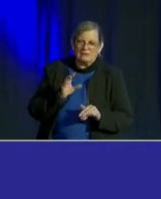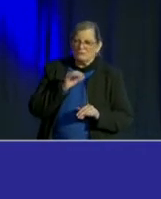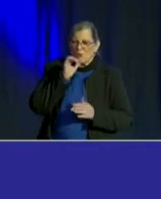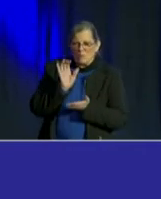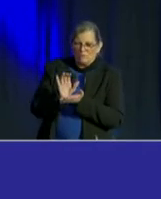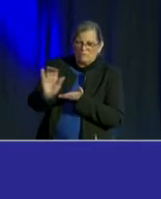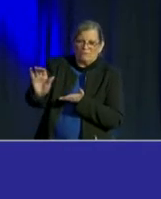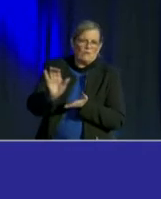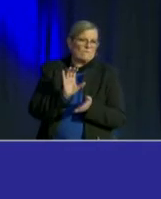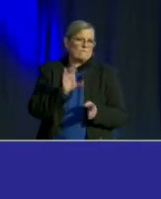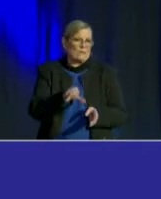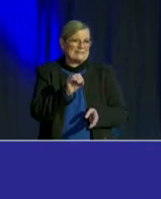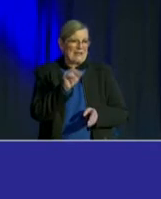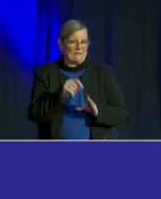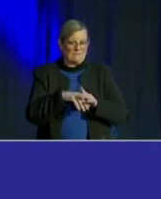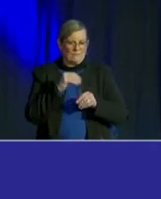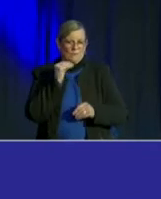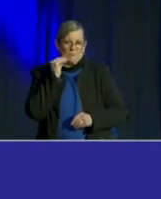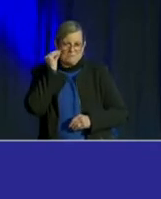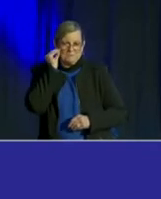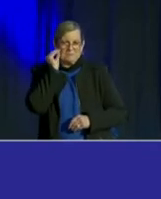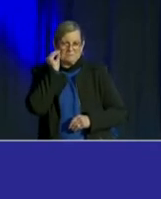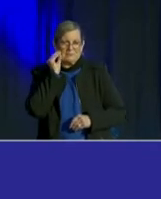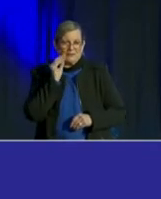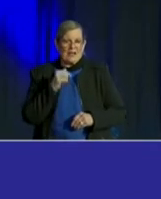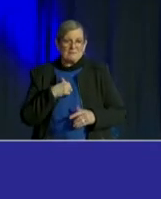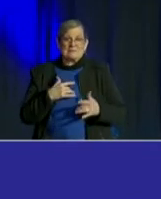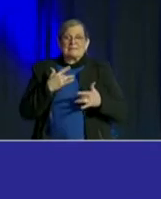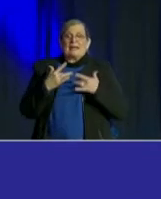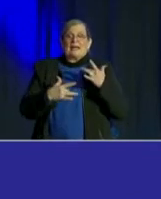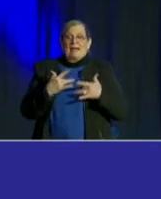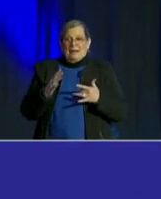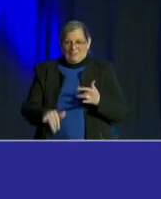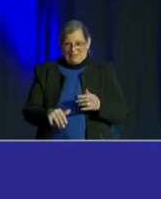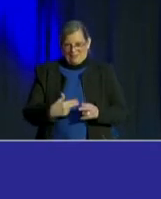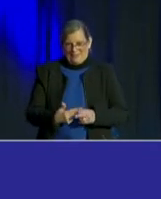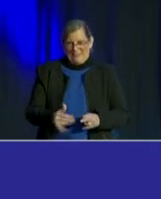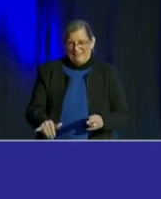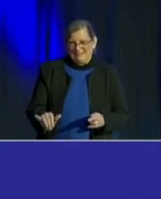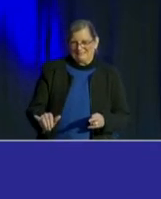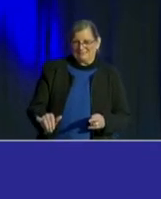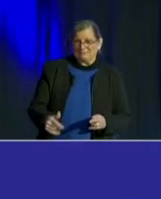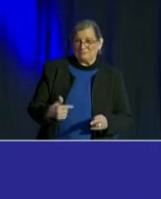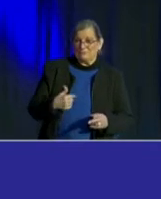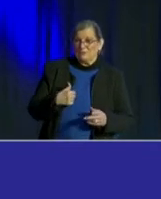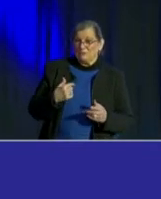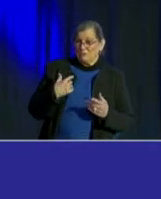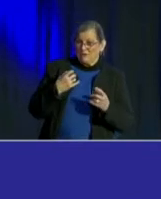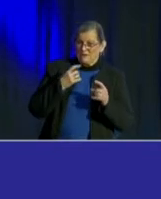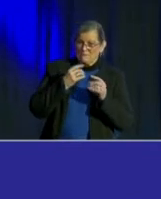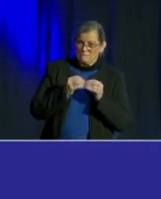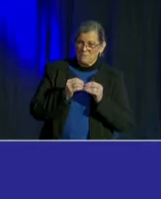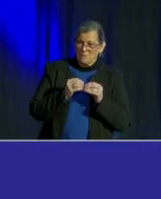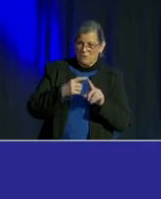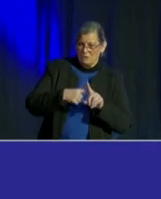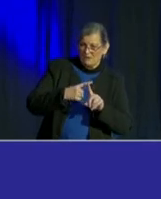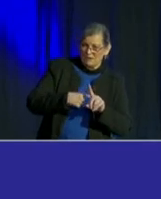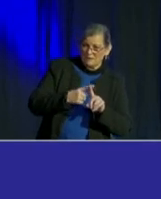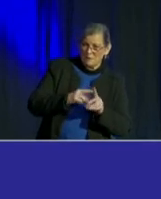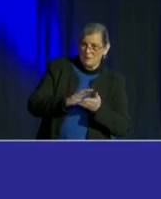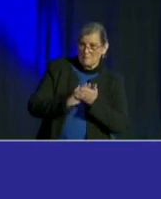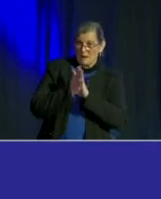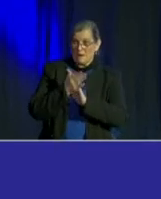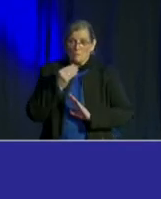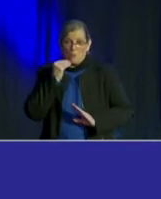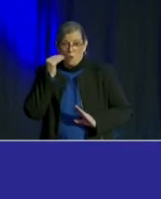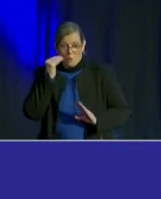community. So we're very excited about that. And then another program that we have, if you're a renter but you want to be a homeowner, is our